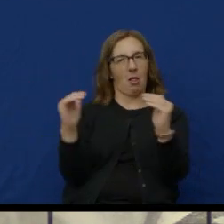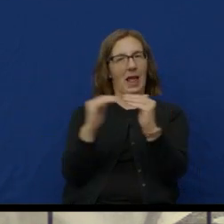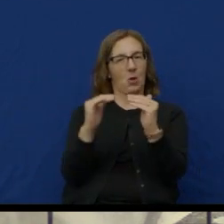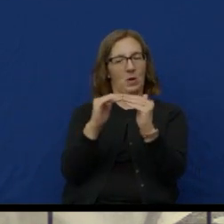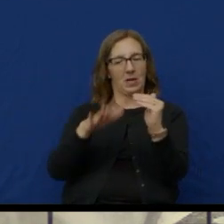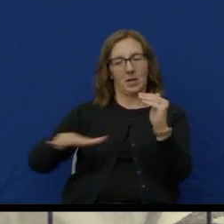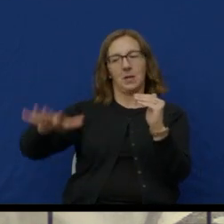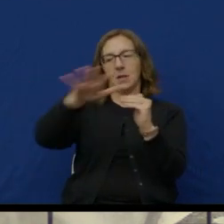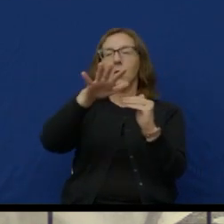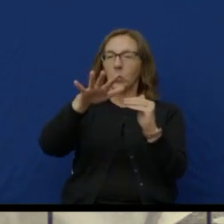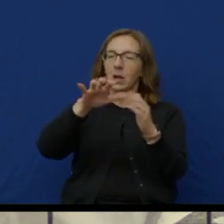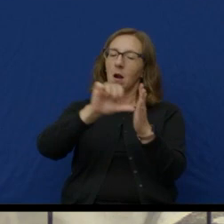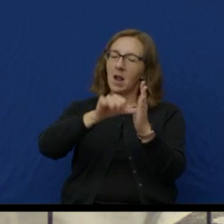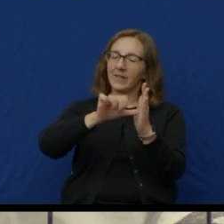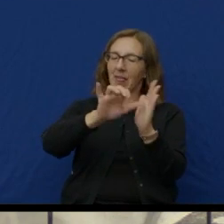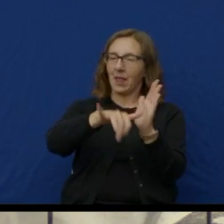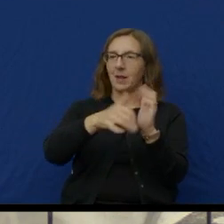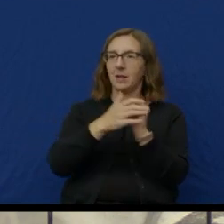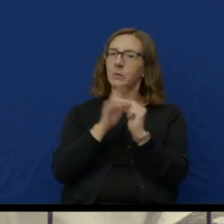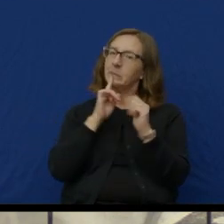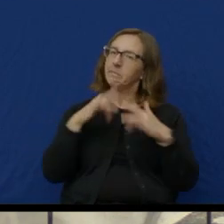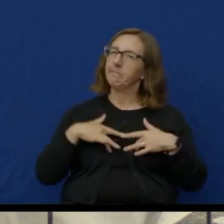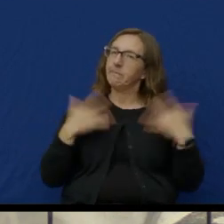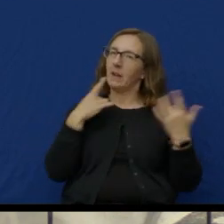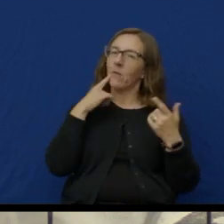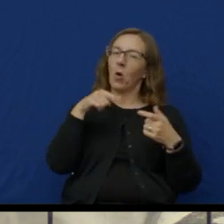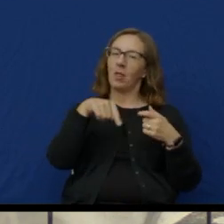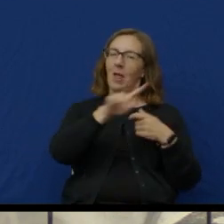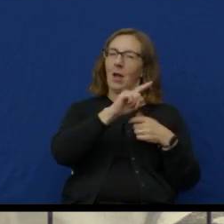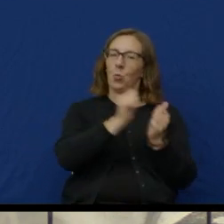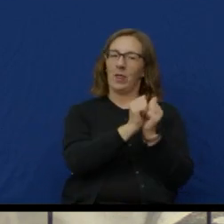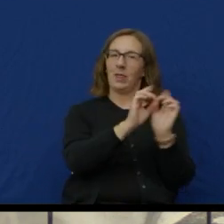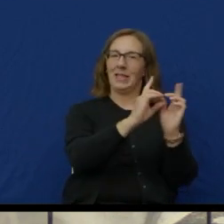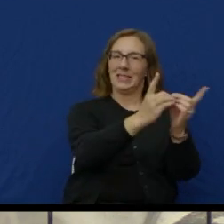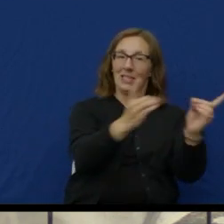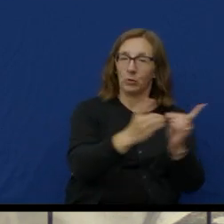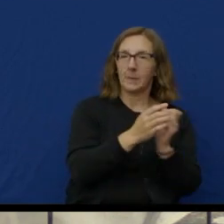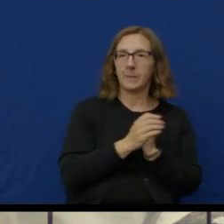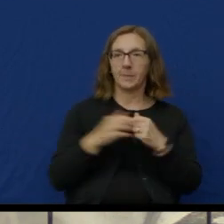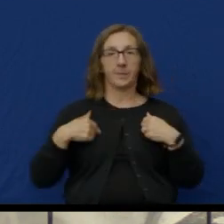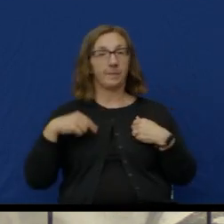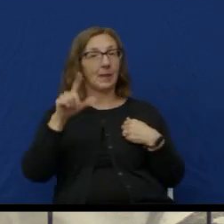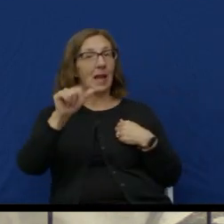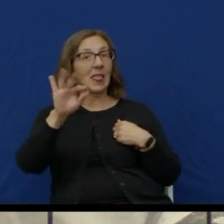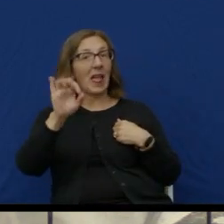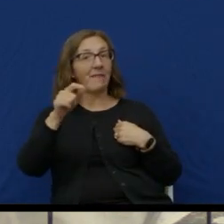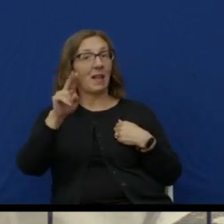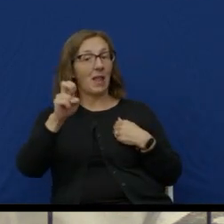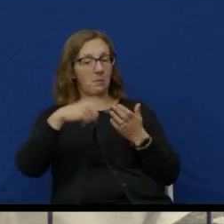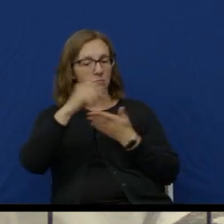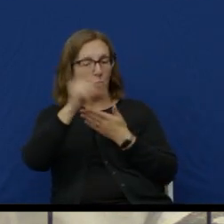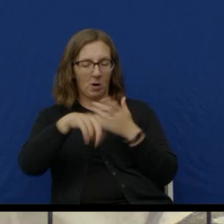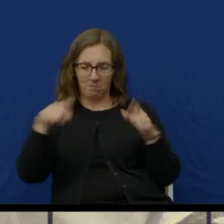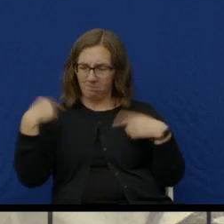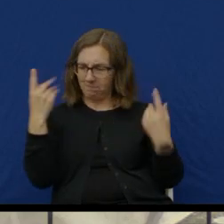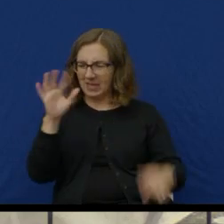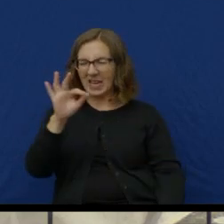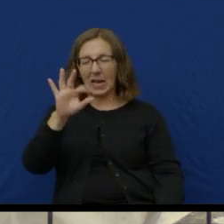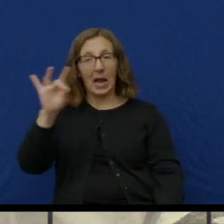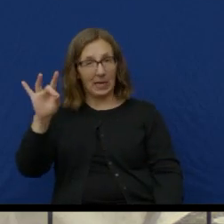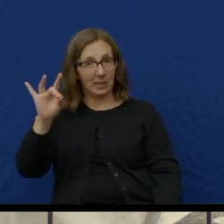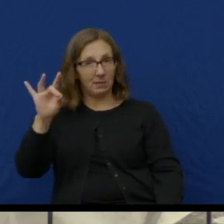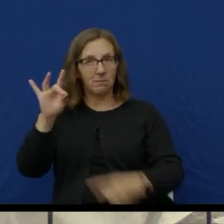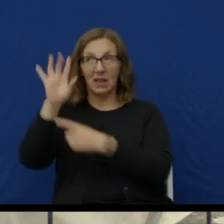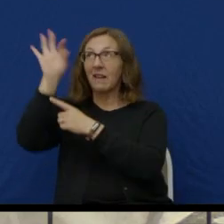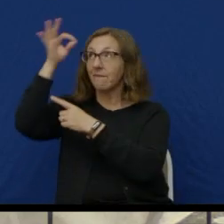our areas of emphasis, which we're excited to work with our districts on. One other point, the Lifeline program has been around since 1998, and it's part of the federal